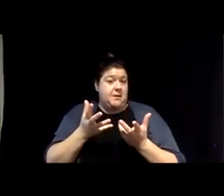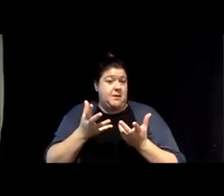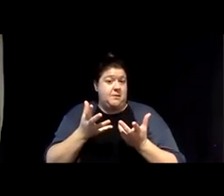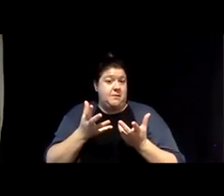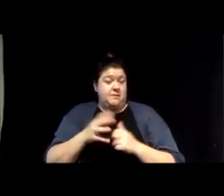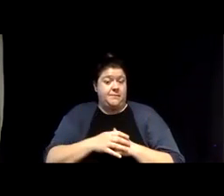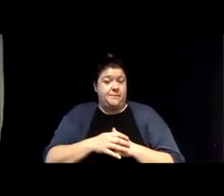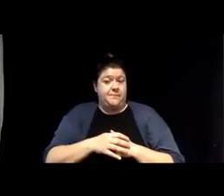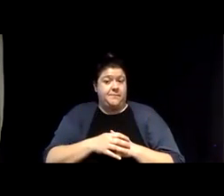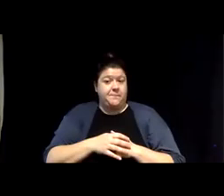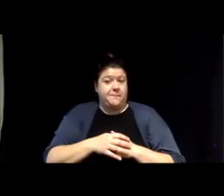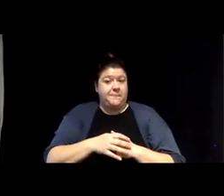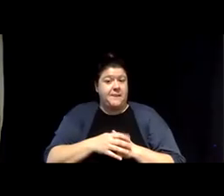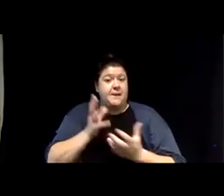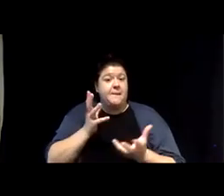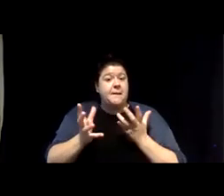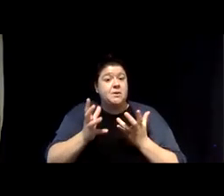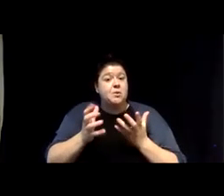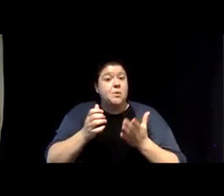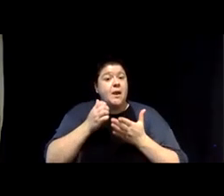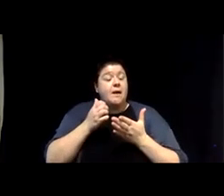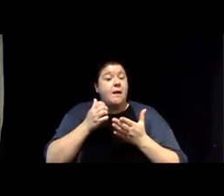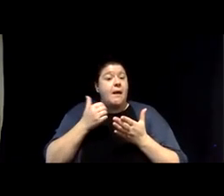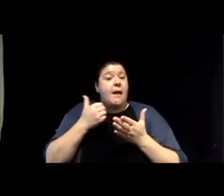people that you might have that code for.